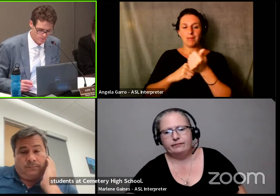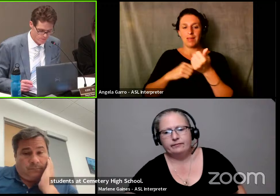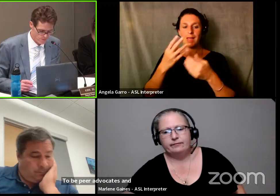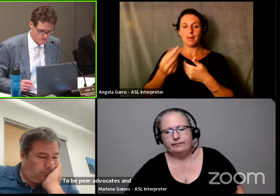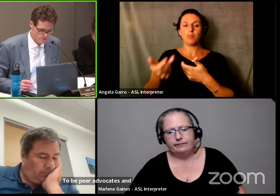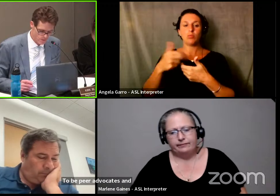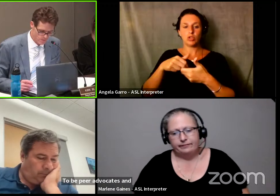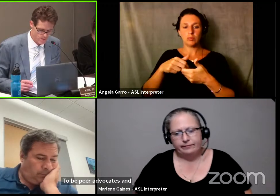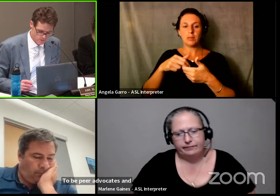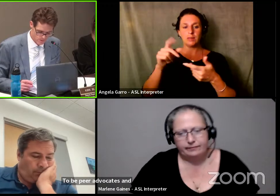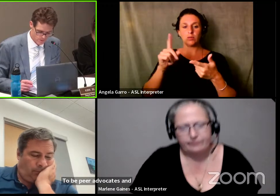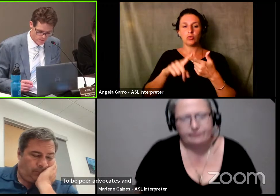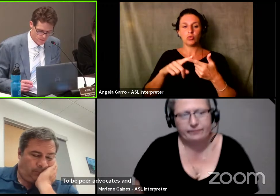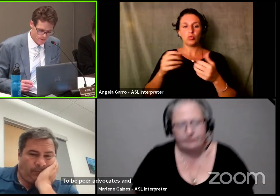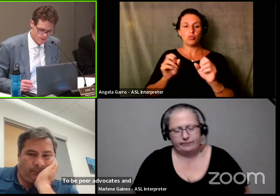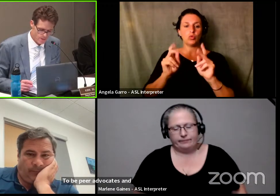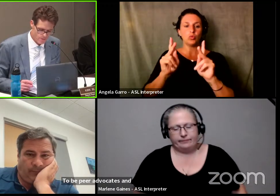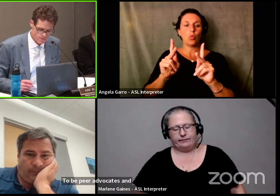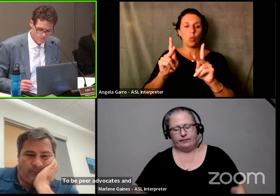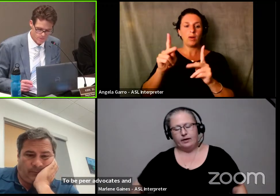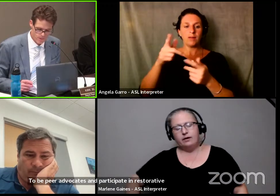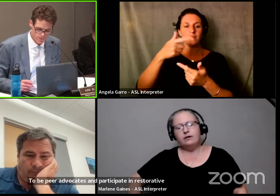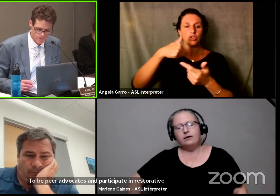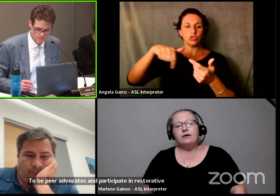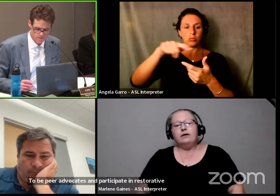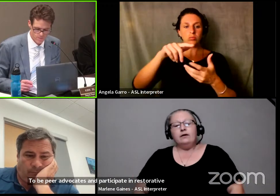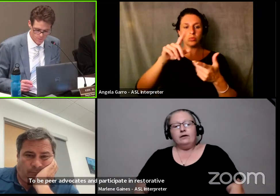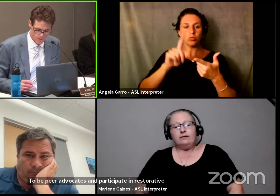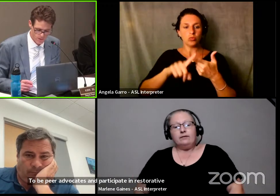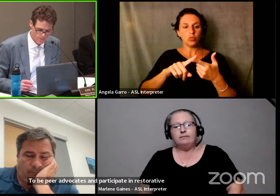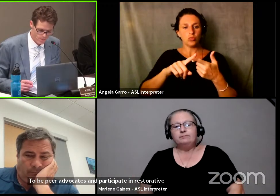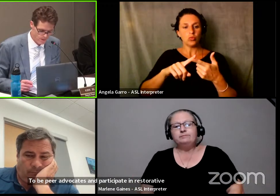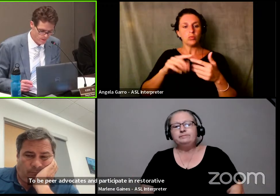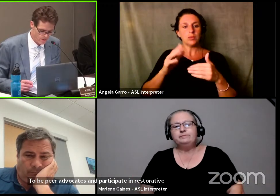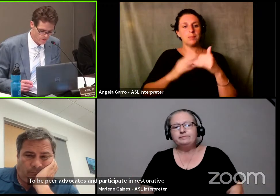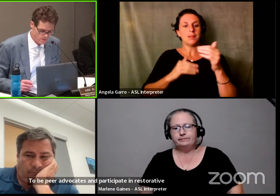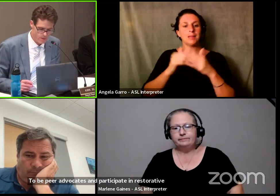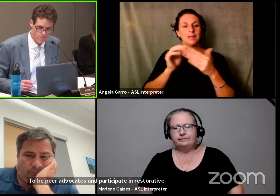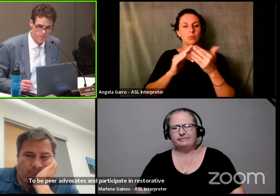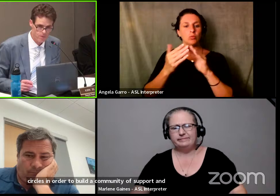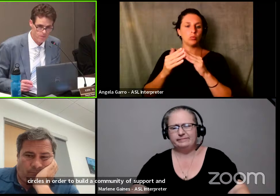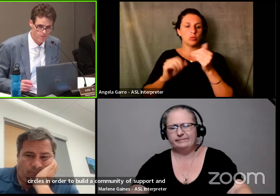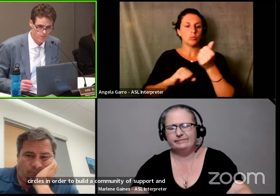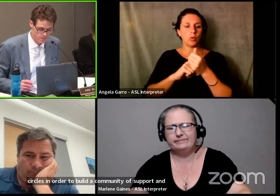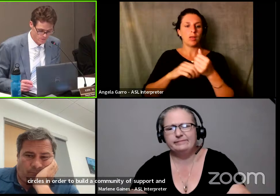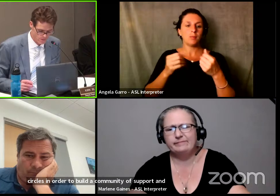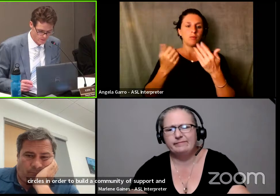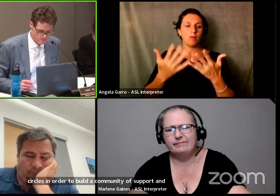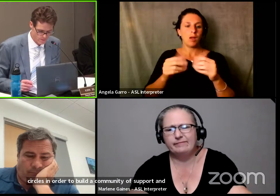in restorative circles in order to build a community of support and provide an ongoing